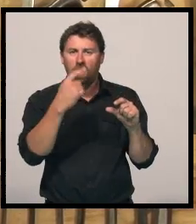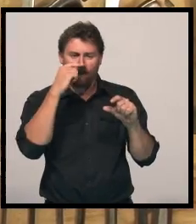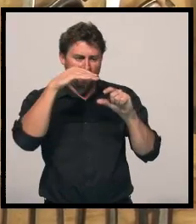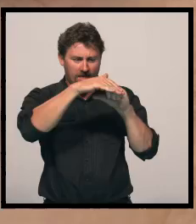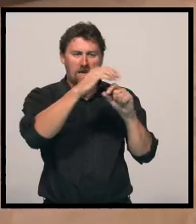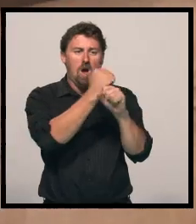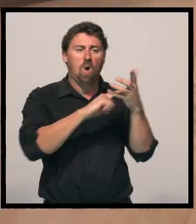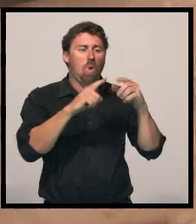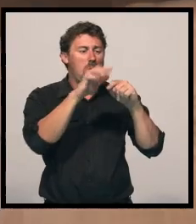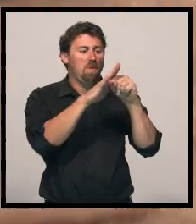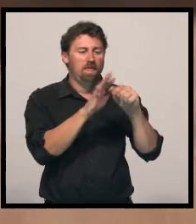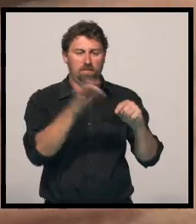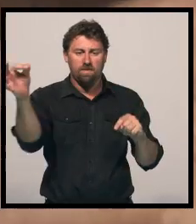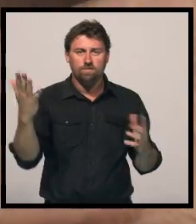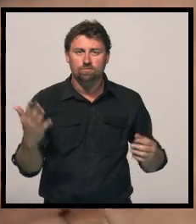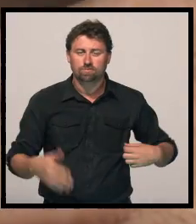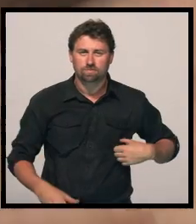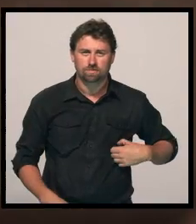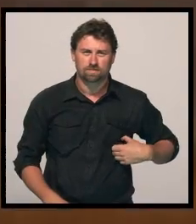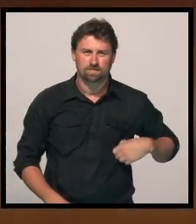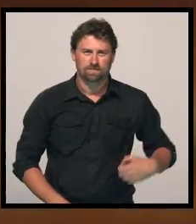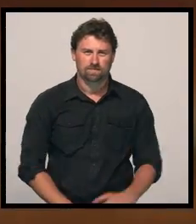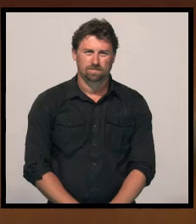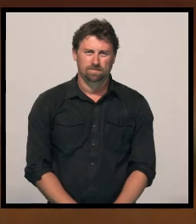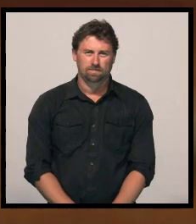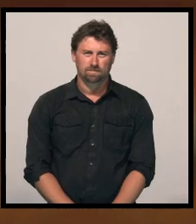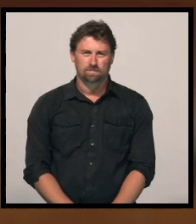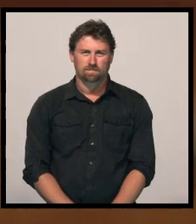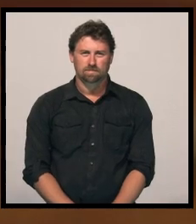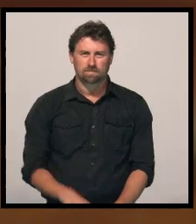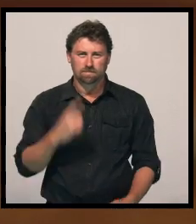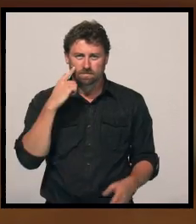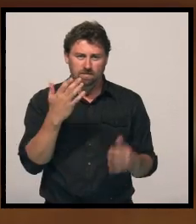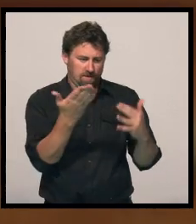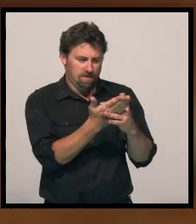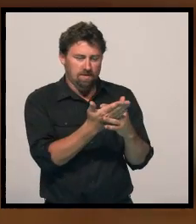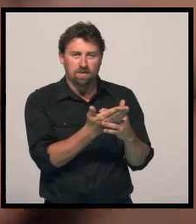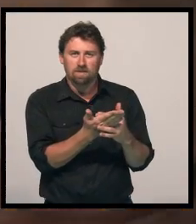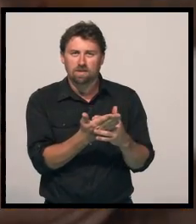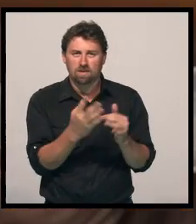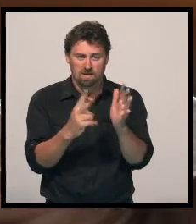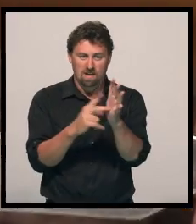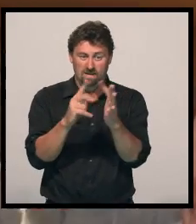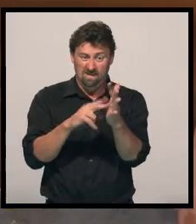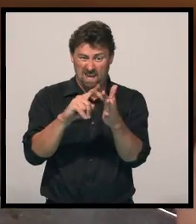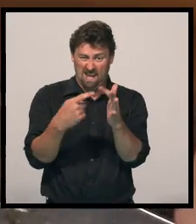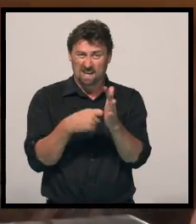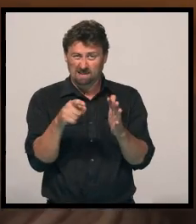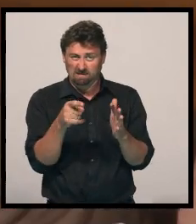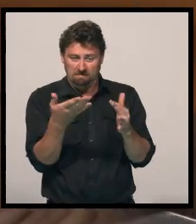Get a piece of veneer and just work it in. We'll just do a couple more.